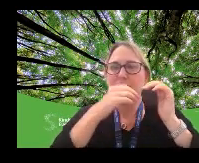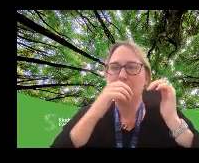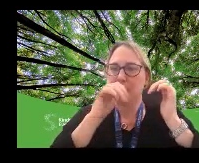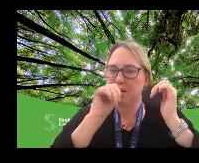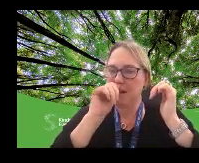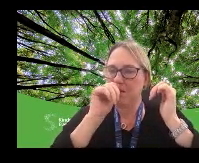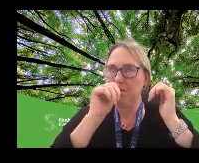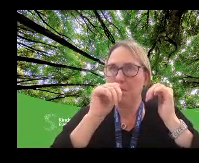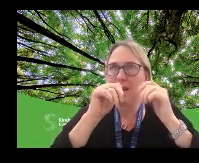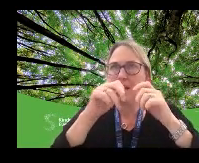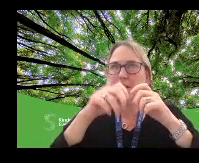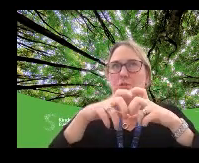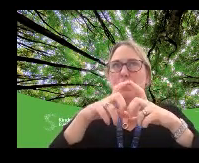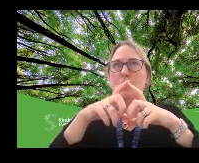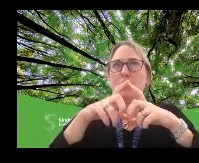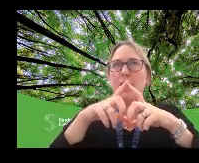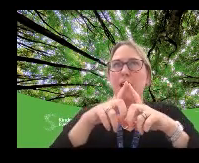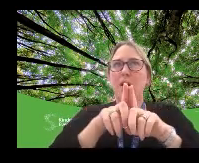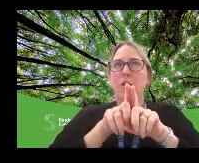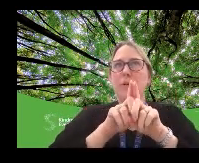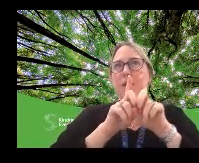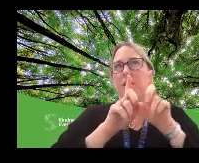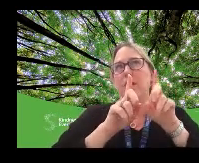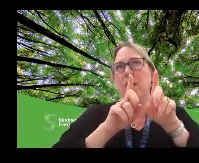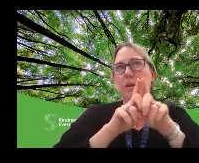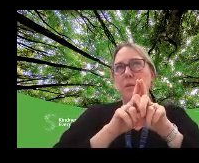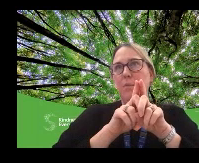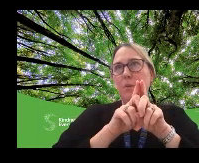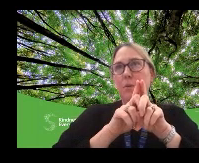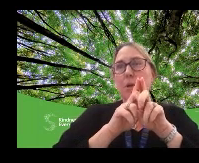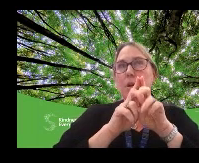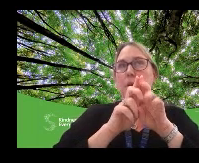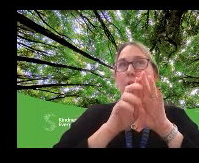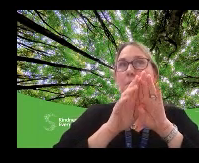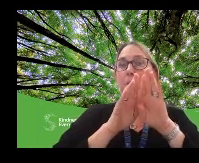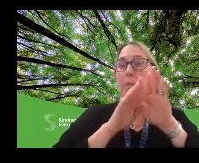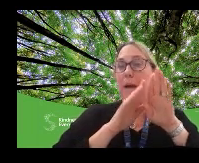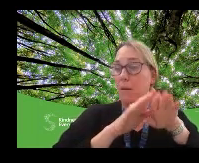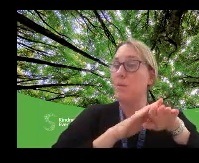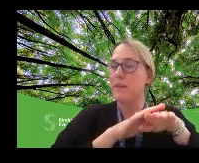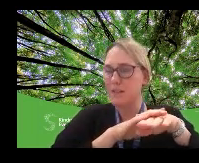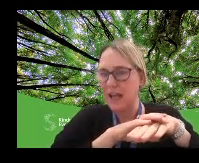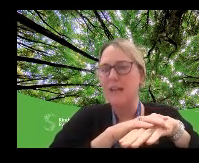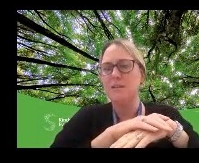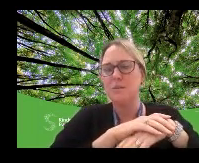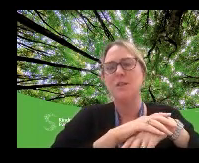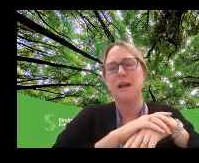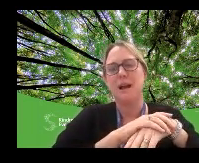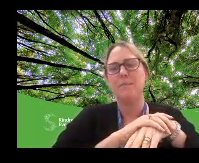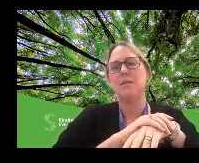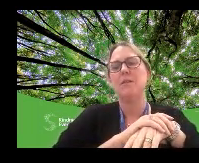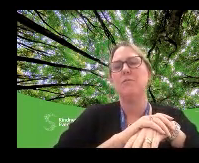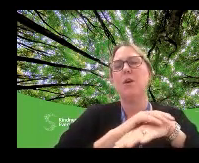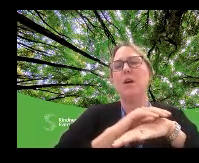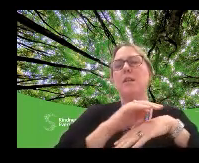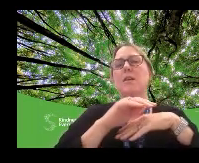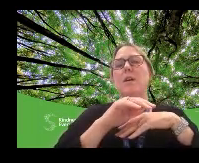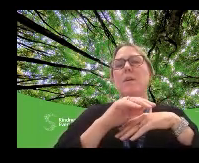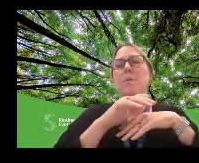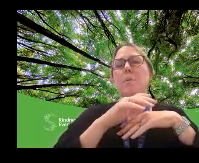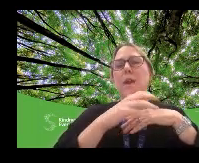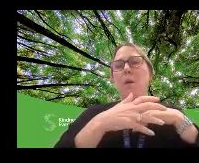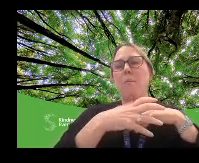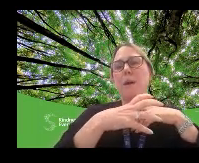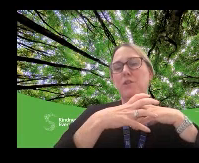contain. So it's about making sure that although we're giving young people the power of consent, which is absolutely